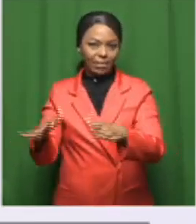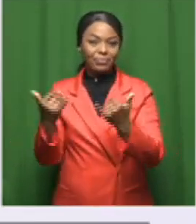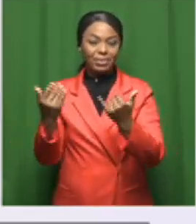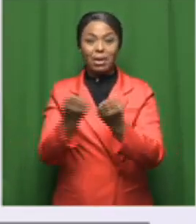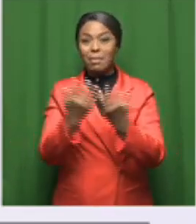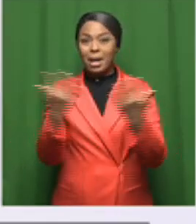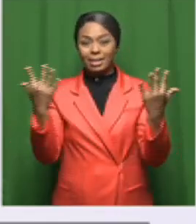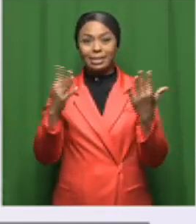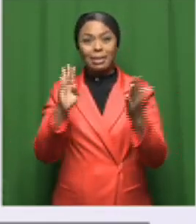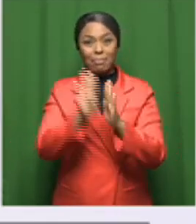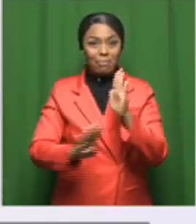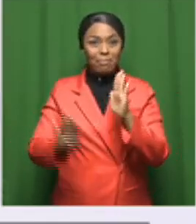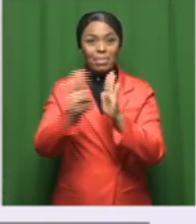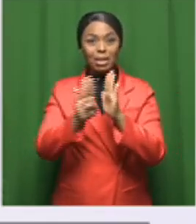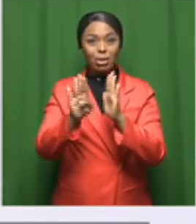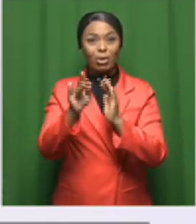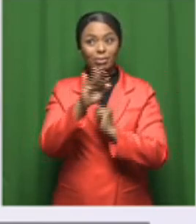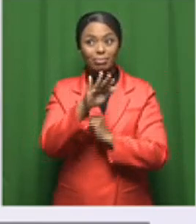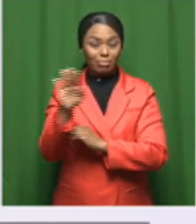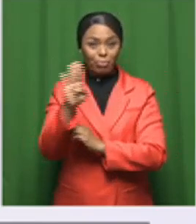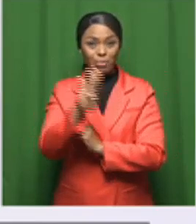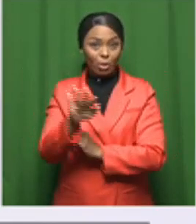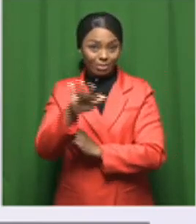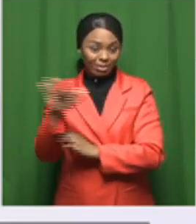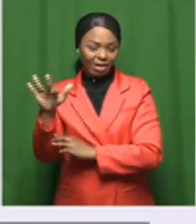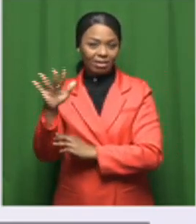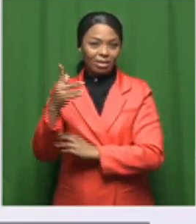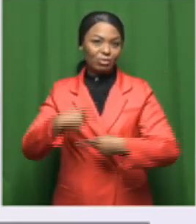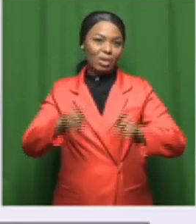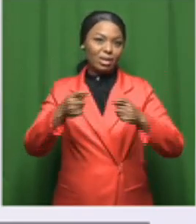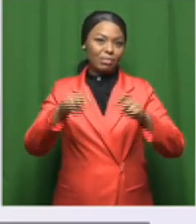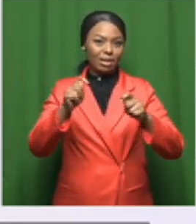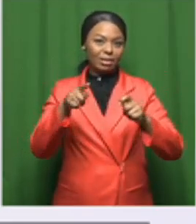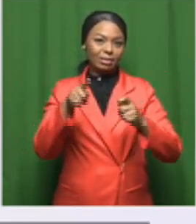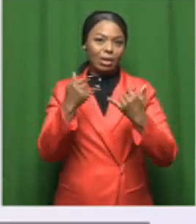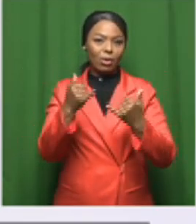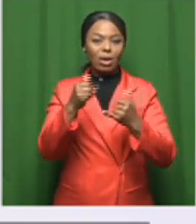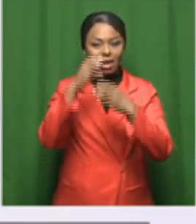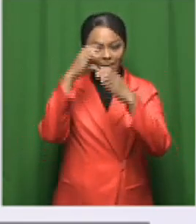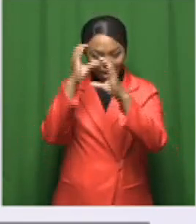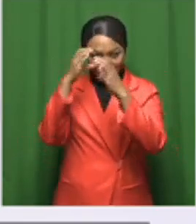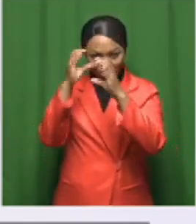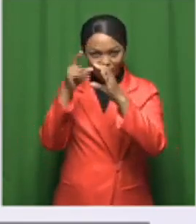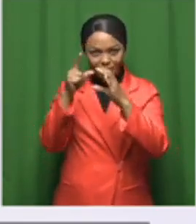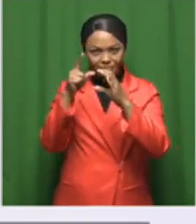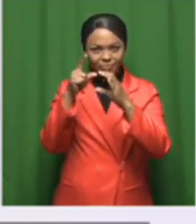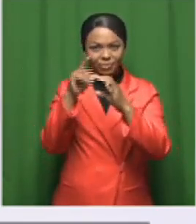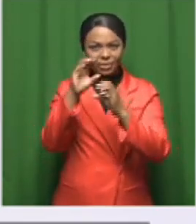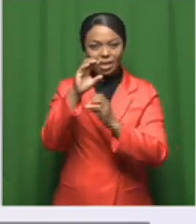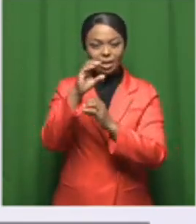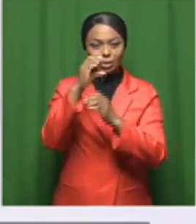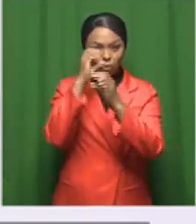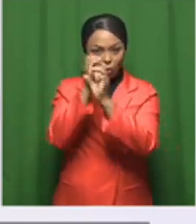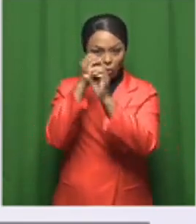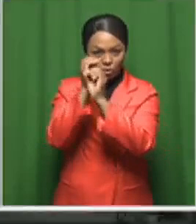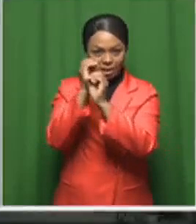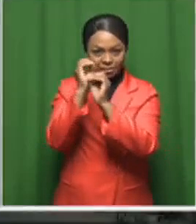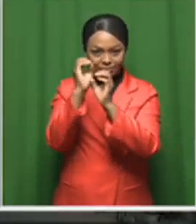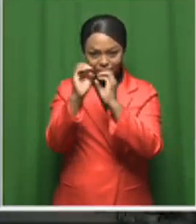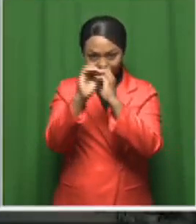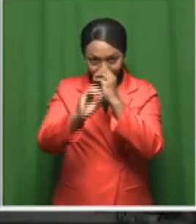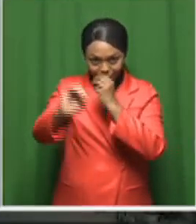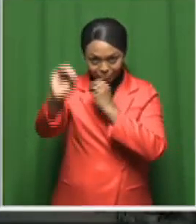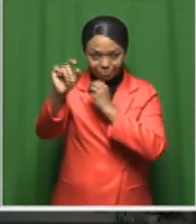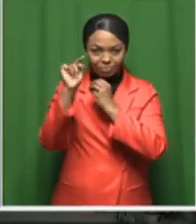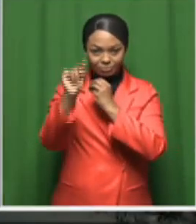will culminate in the largest, most sensitive radio telescope in the world when completed. Of course, Leanne Manas joins us for an update. Leanne, a very